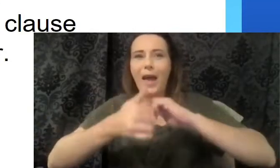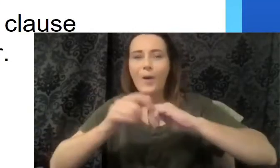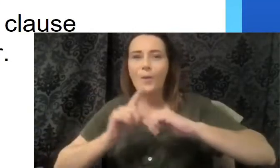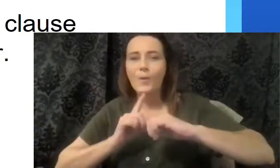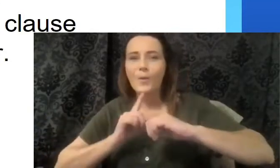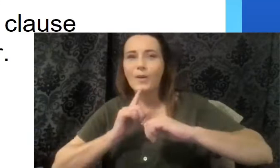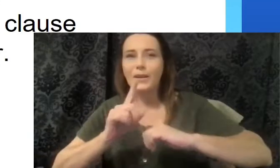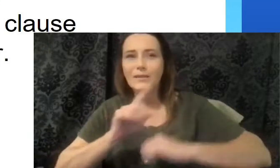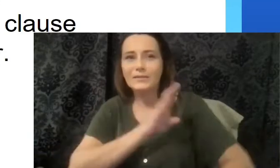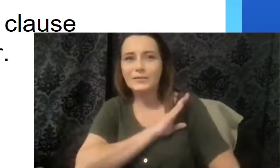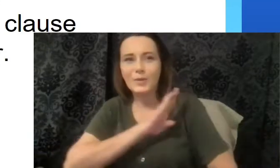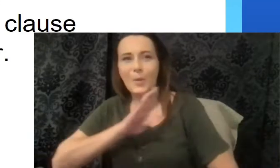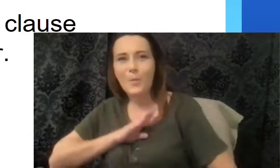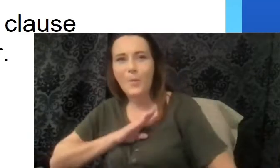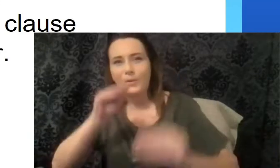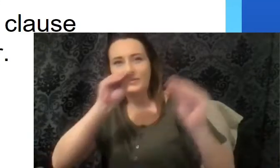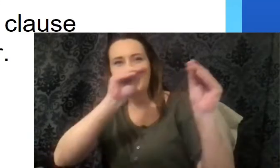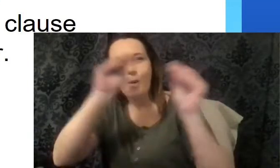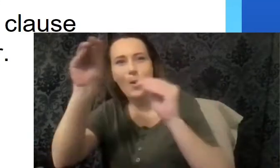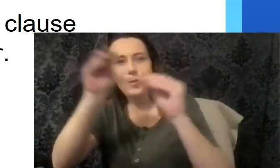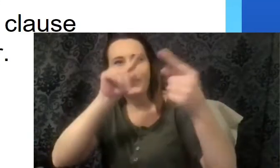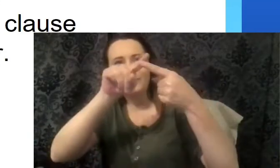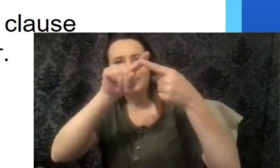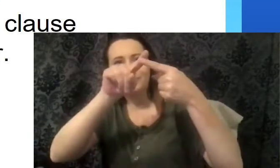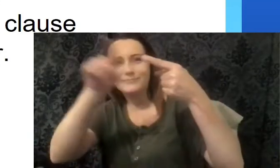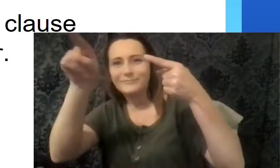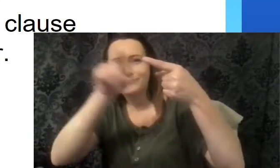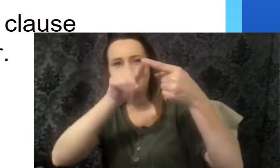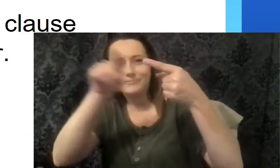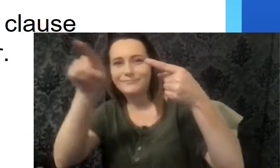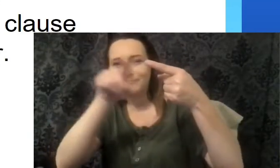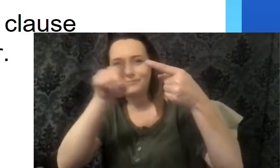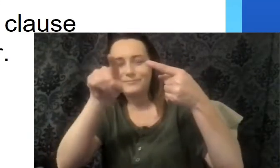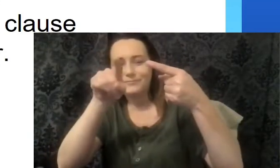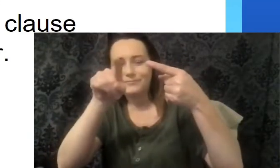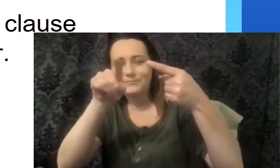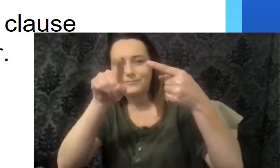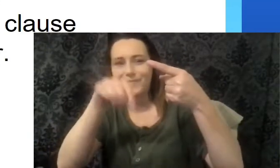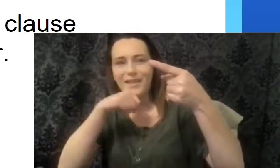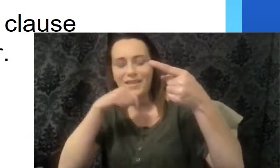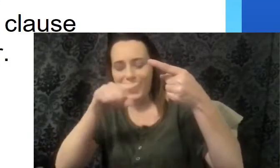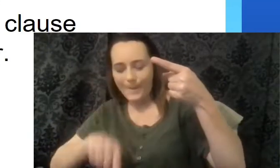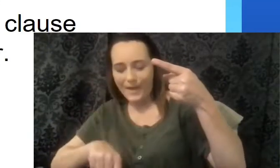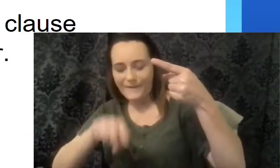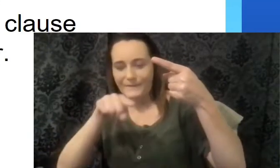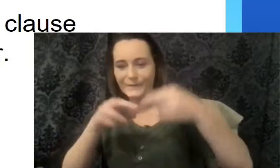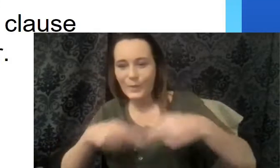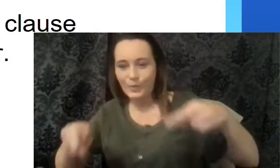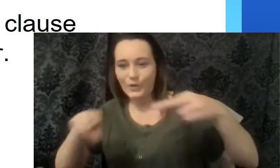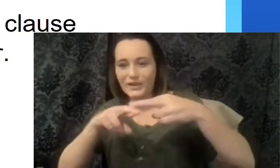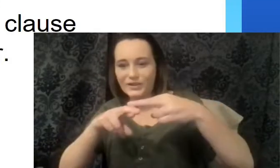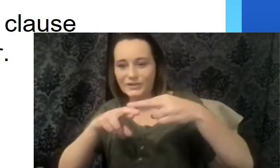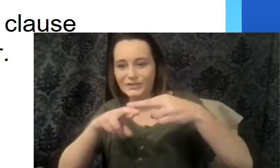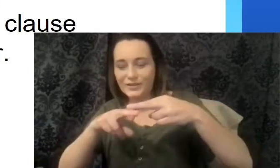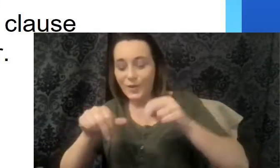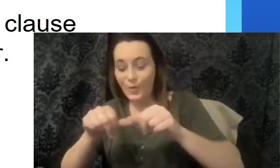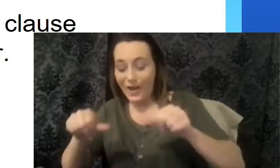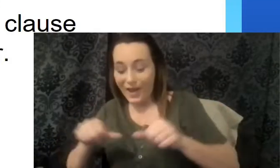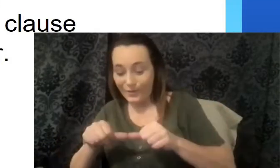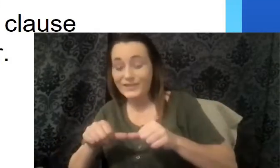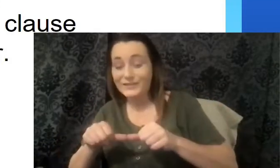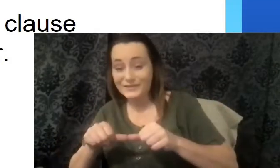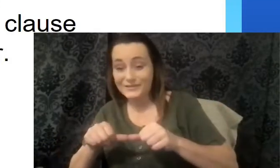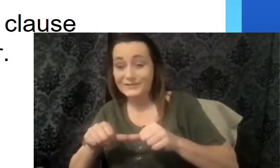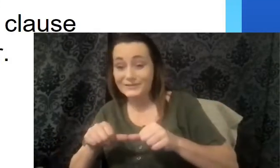making the motions and the motions are not coming from regions or from areas or from zonal